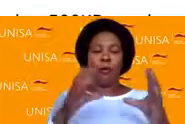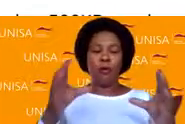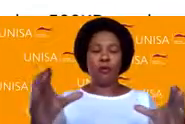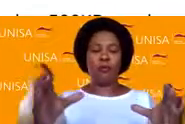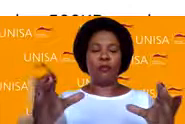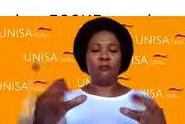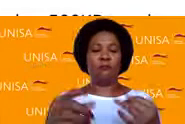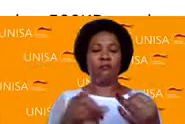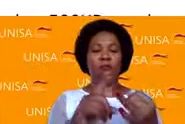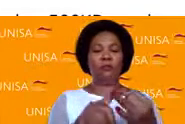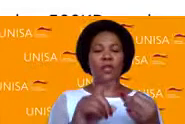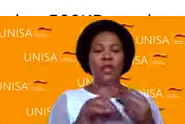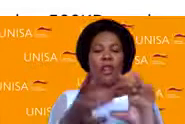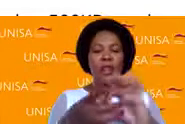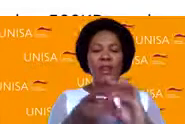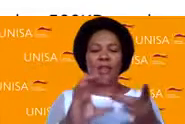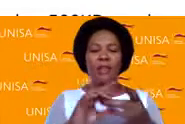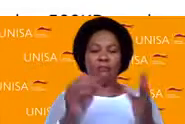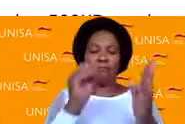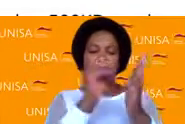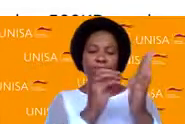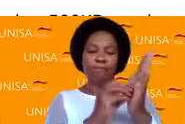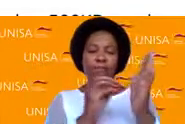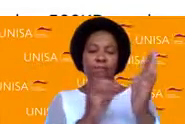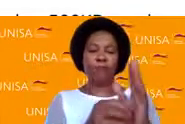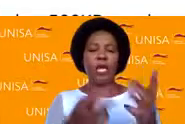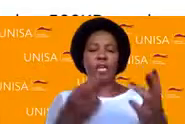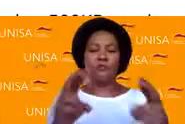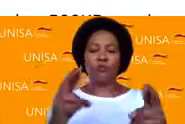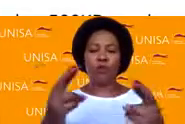a link if you need to insert a link to a resource.